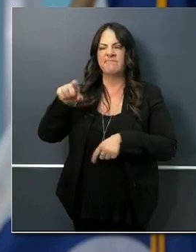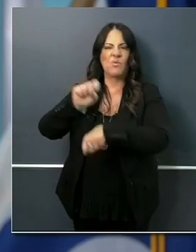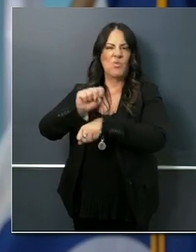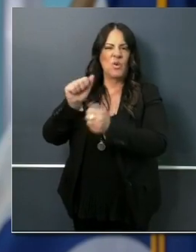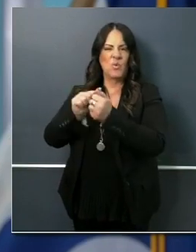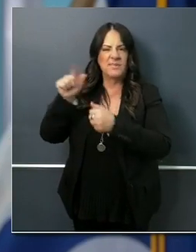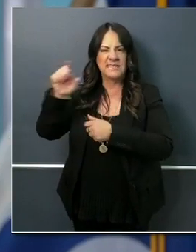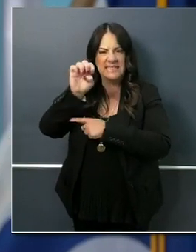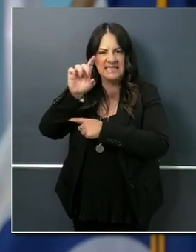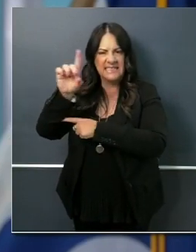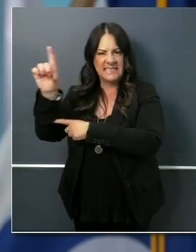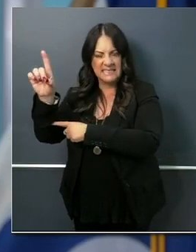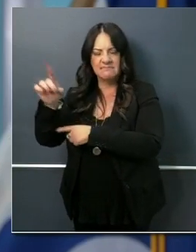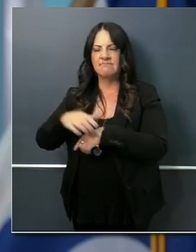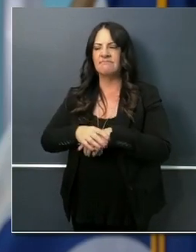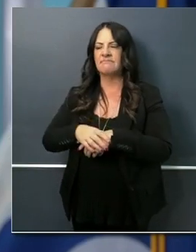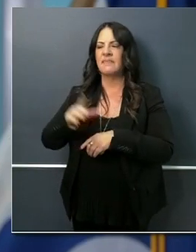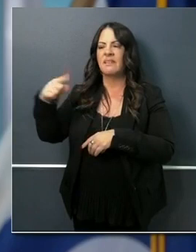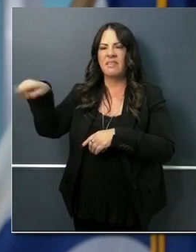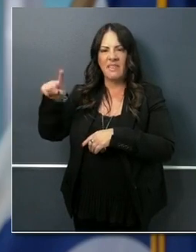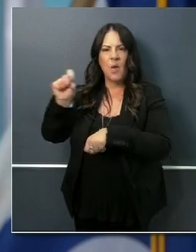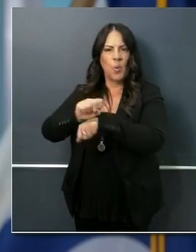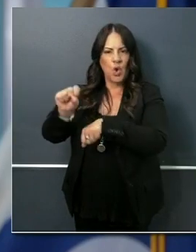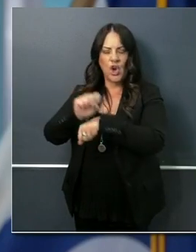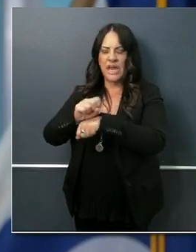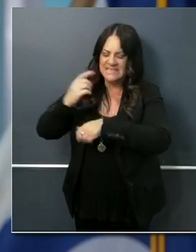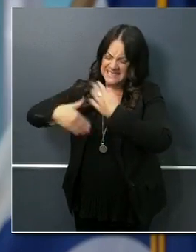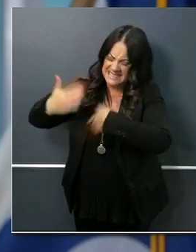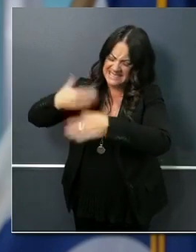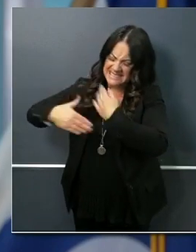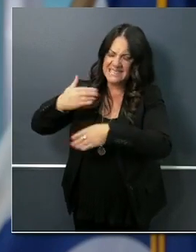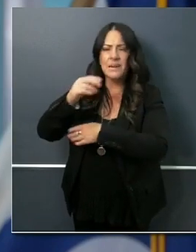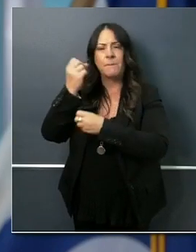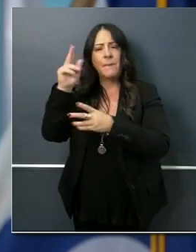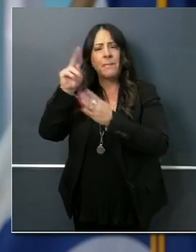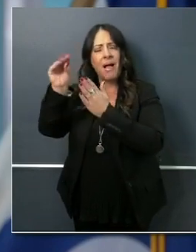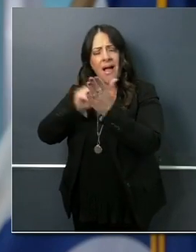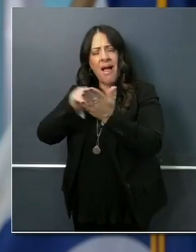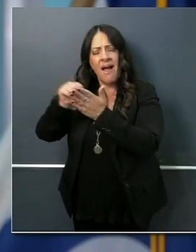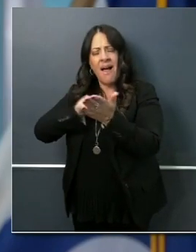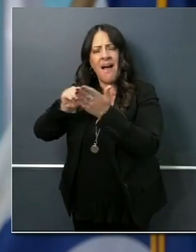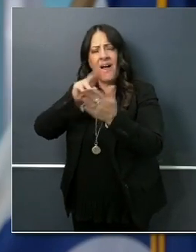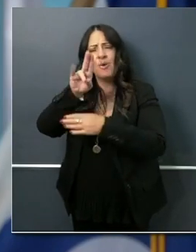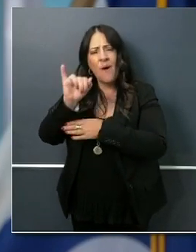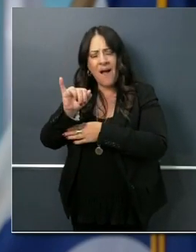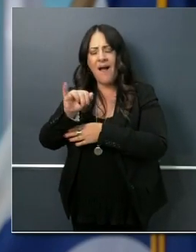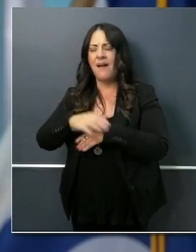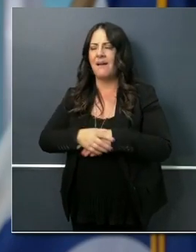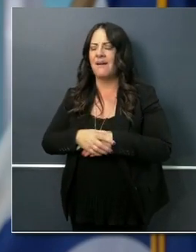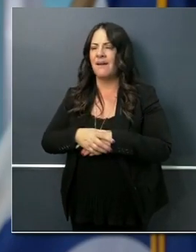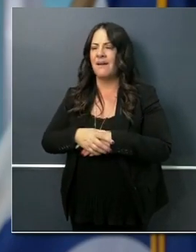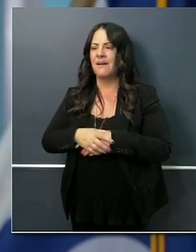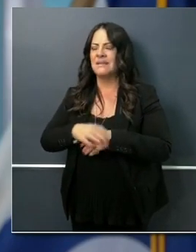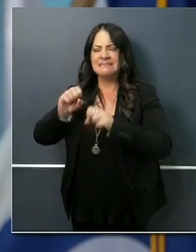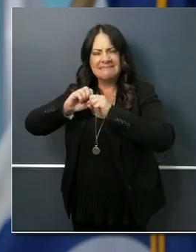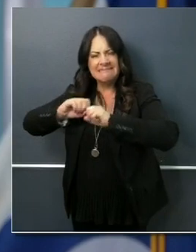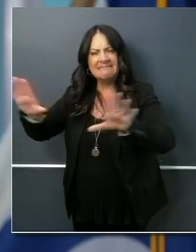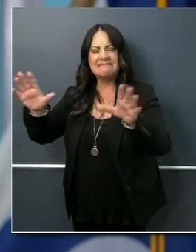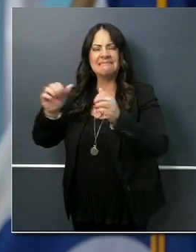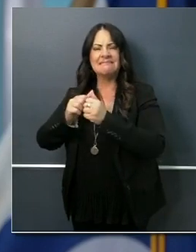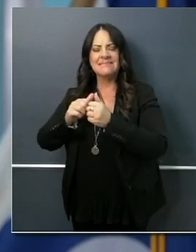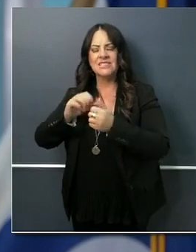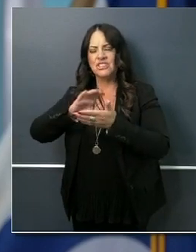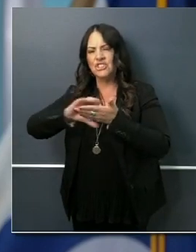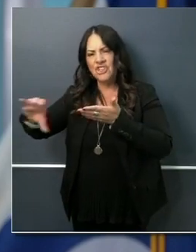folks that distribute those unemployment insurance checks, some 224,000 $100,000 went out yesterday with